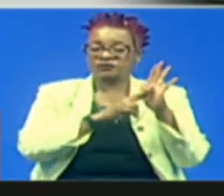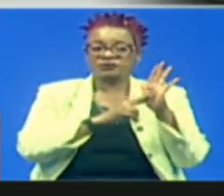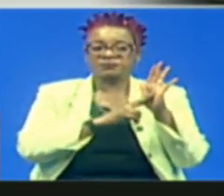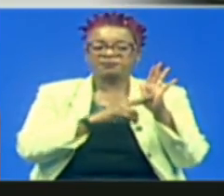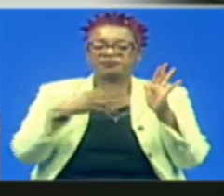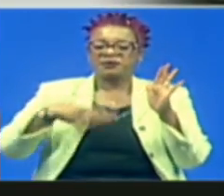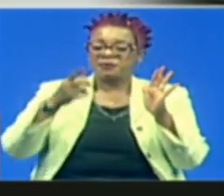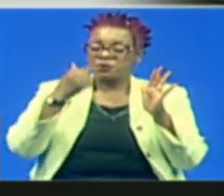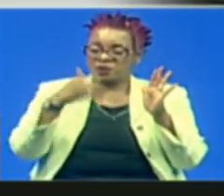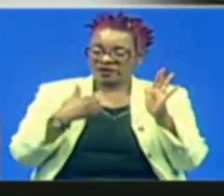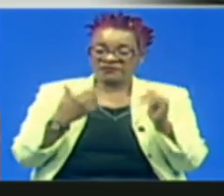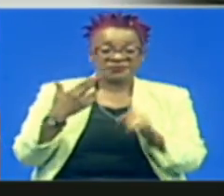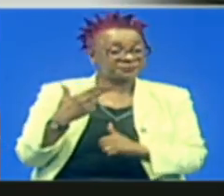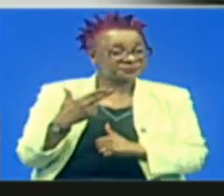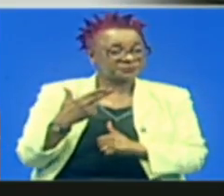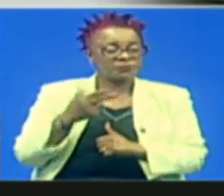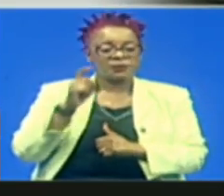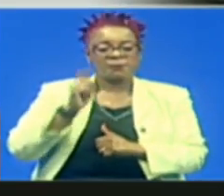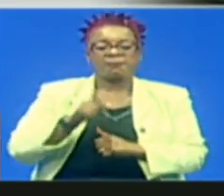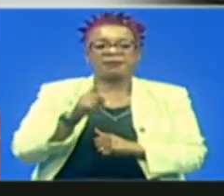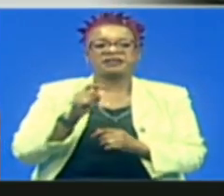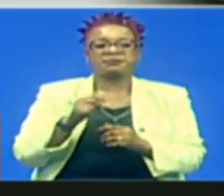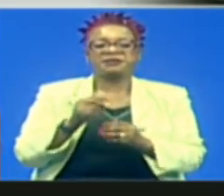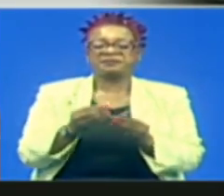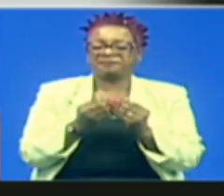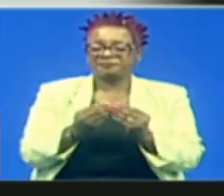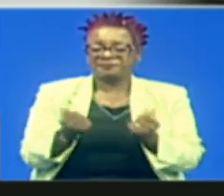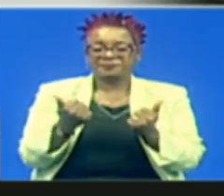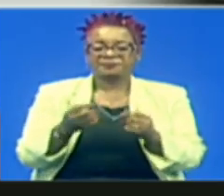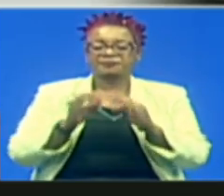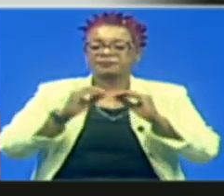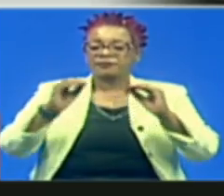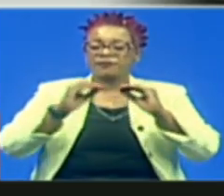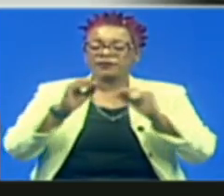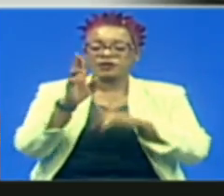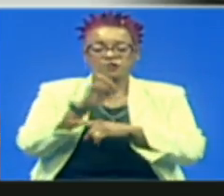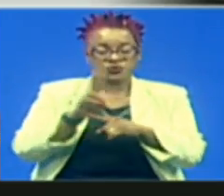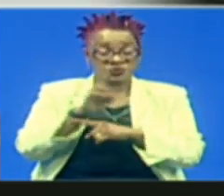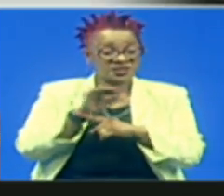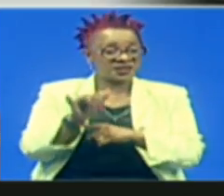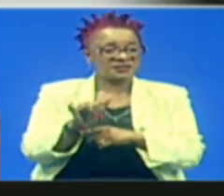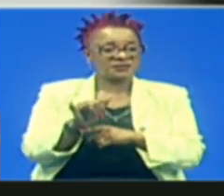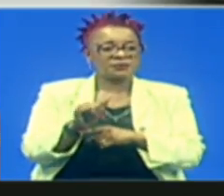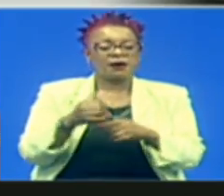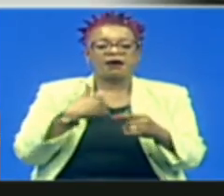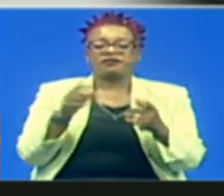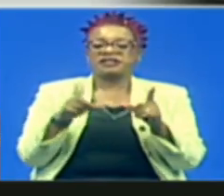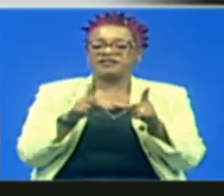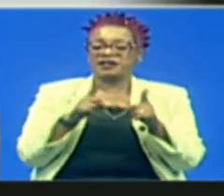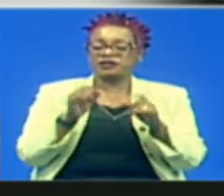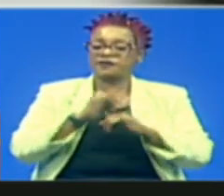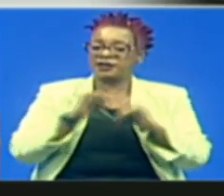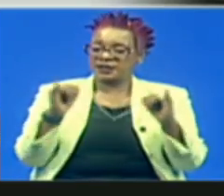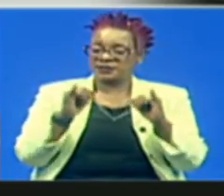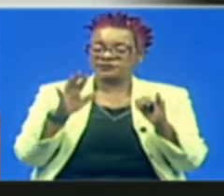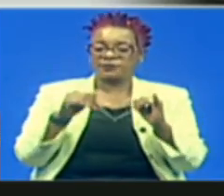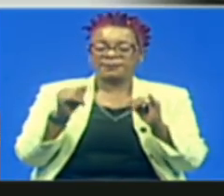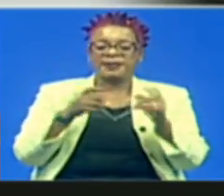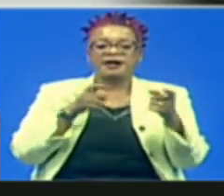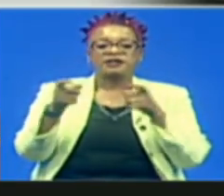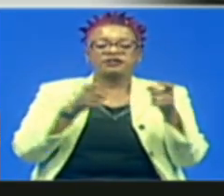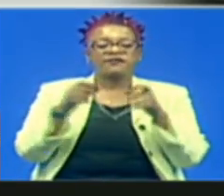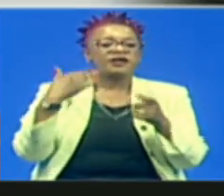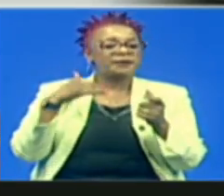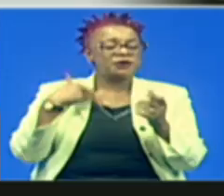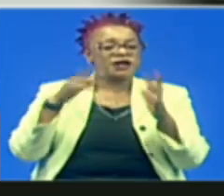who own firearms must be sufficiently trained in the use of small arms, have a certificate of clearance from the Directorate of